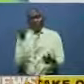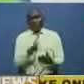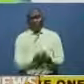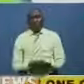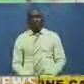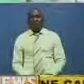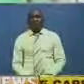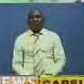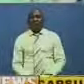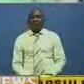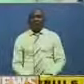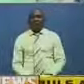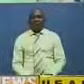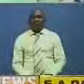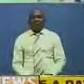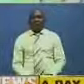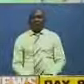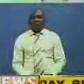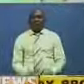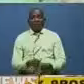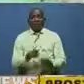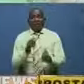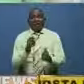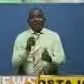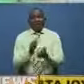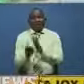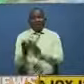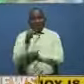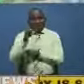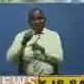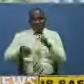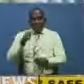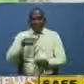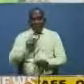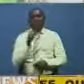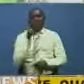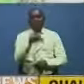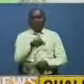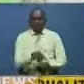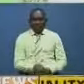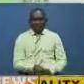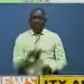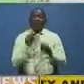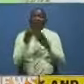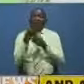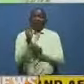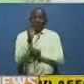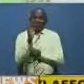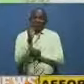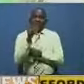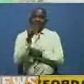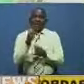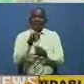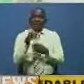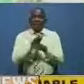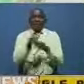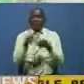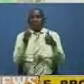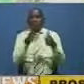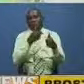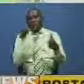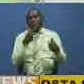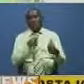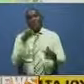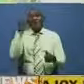not anymore. The very day he sacked us, I was here. So you've been here for I just thank God that everything is gradual. I